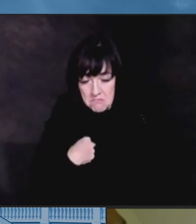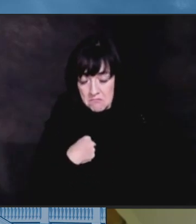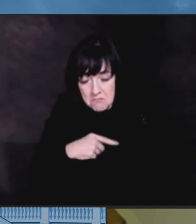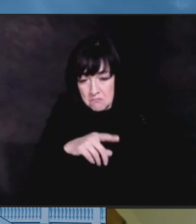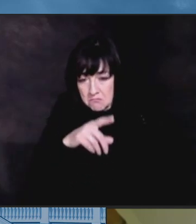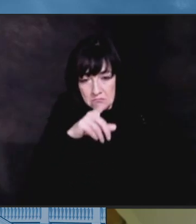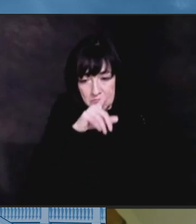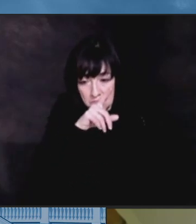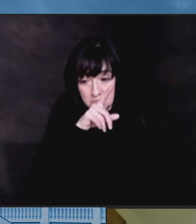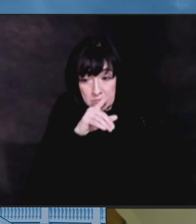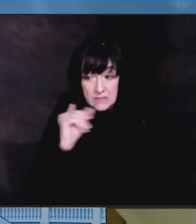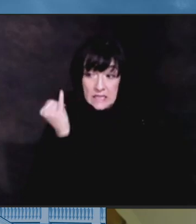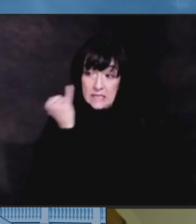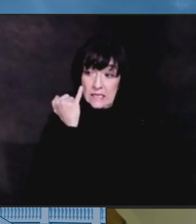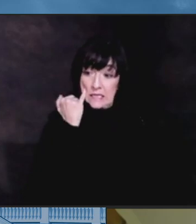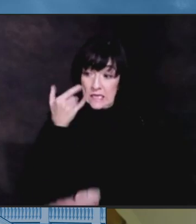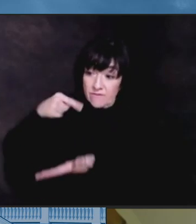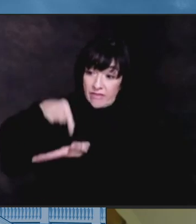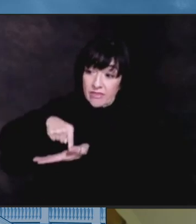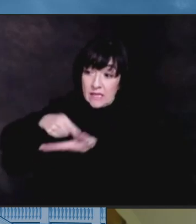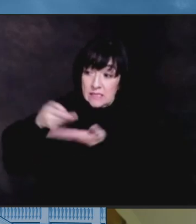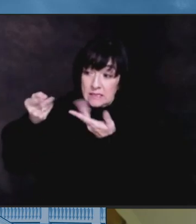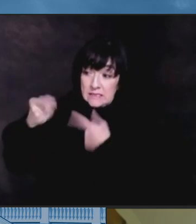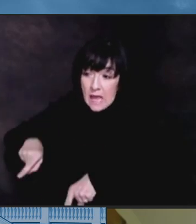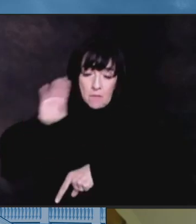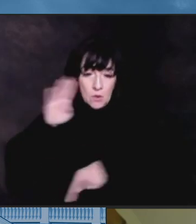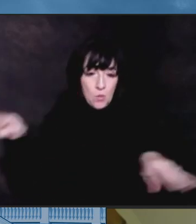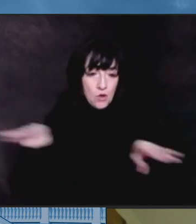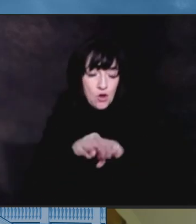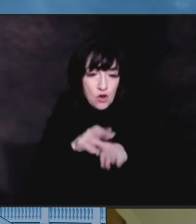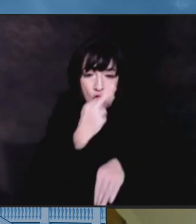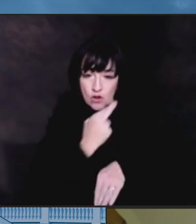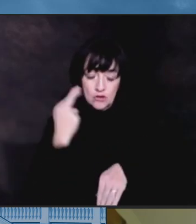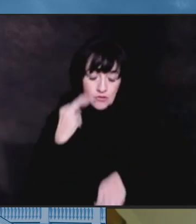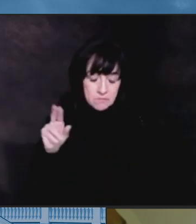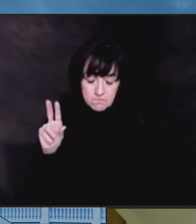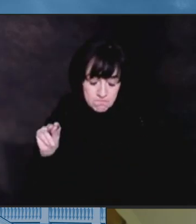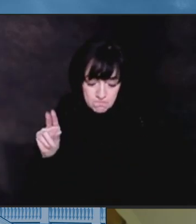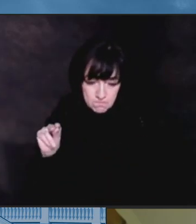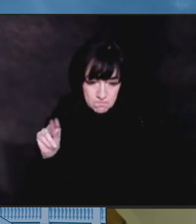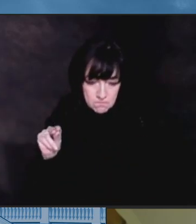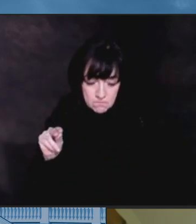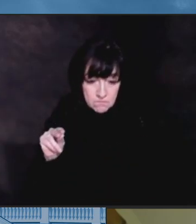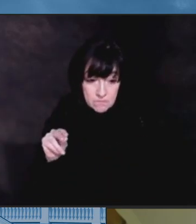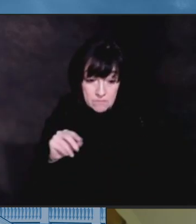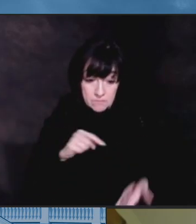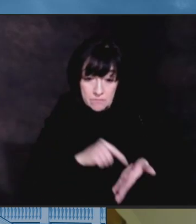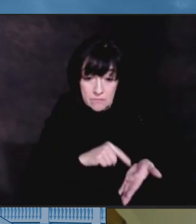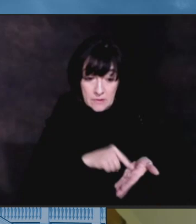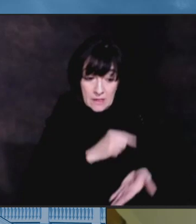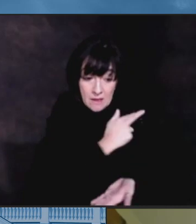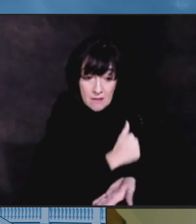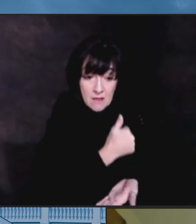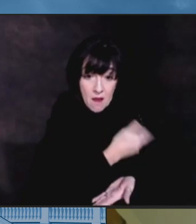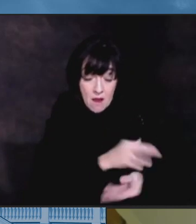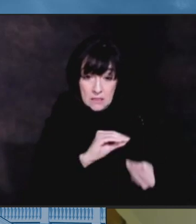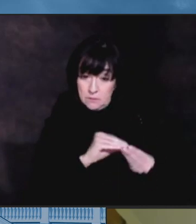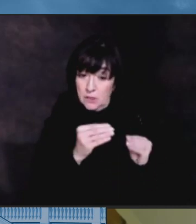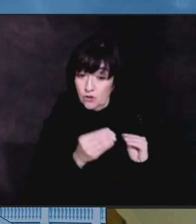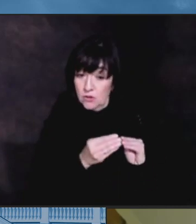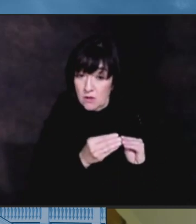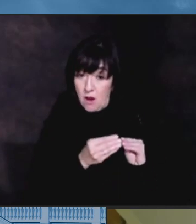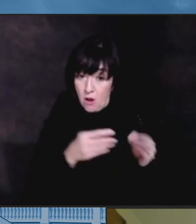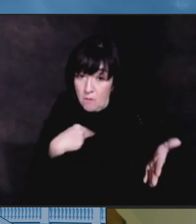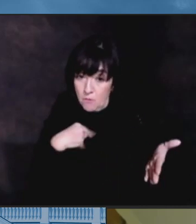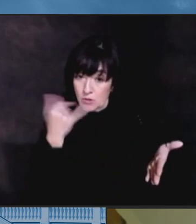at all of the data. This hospitalization number is probably the most important.